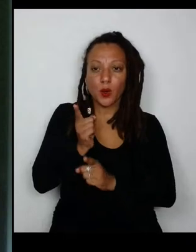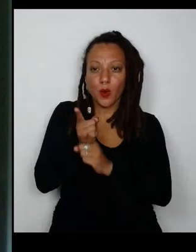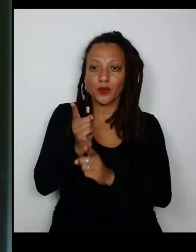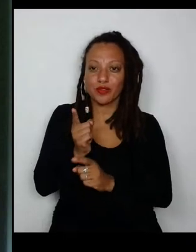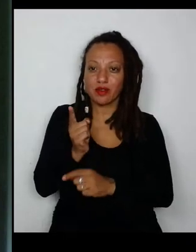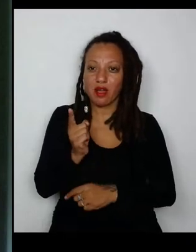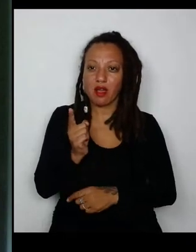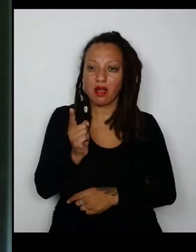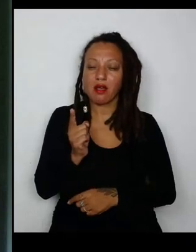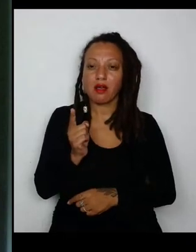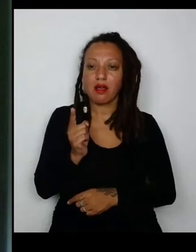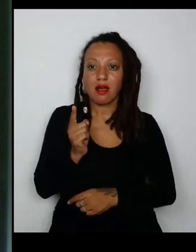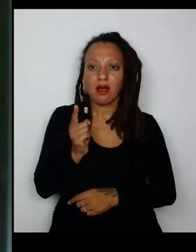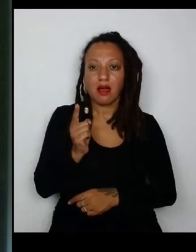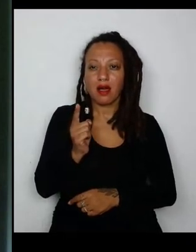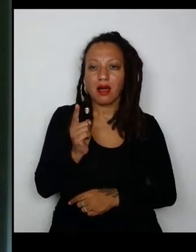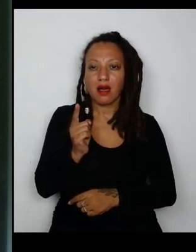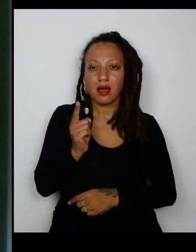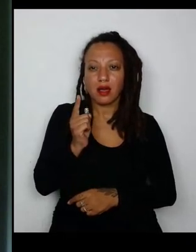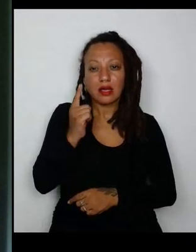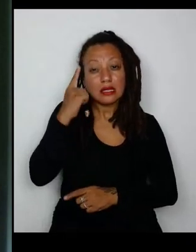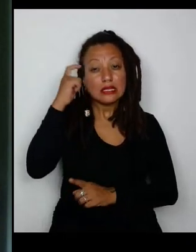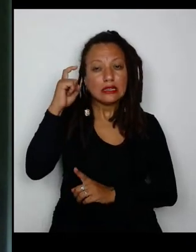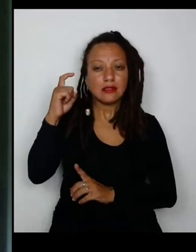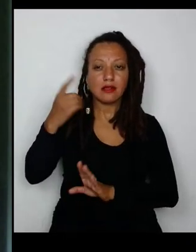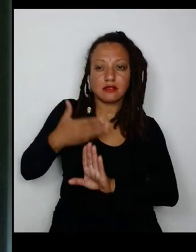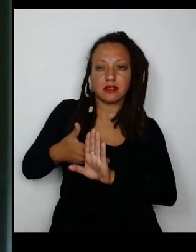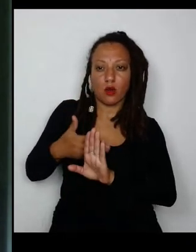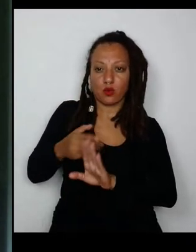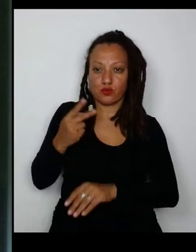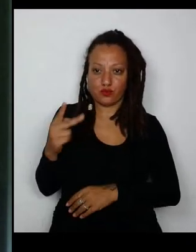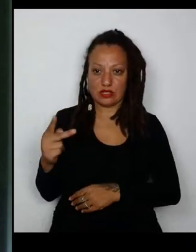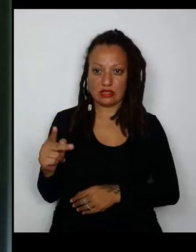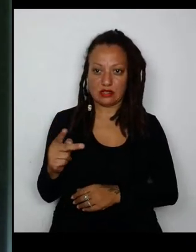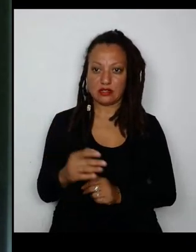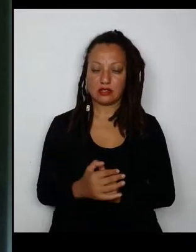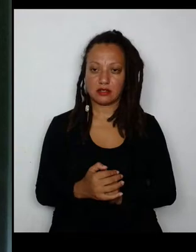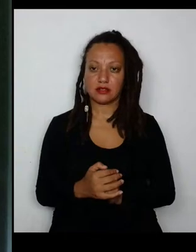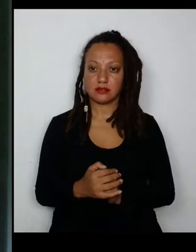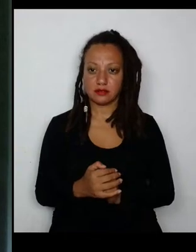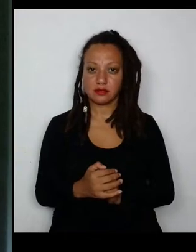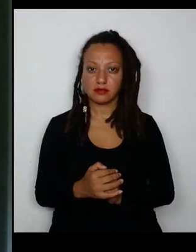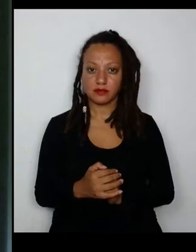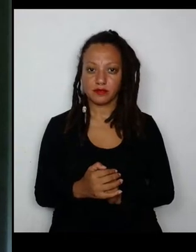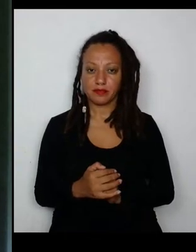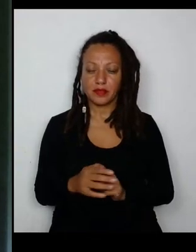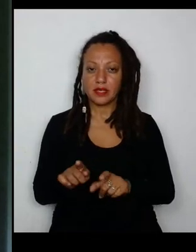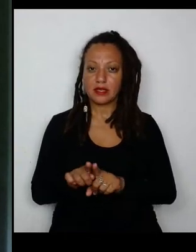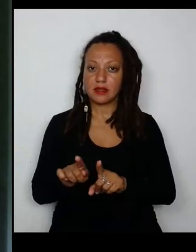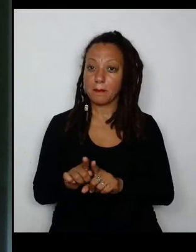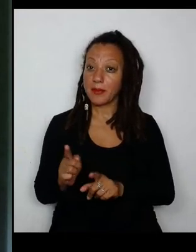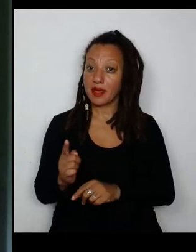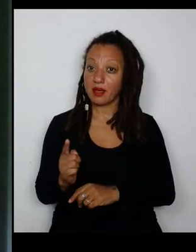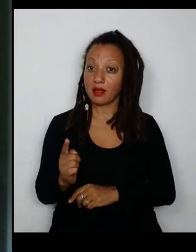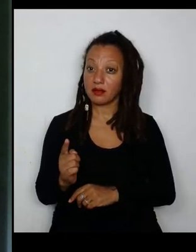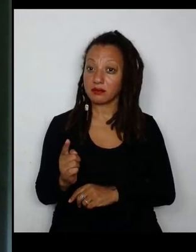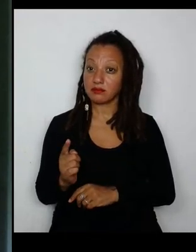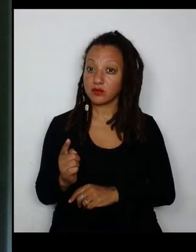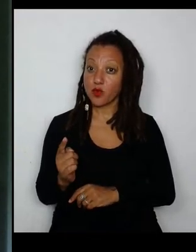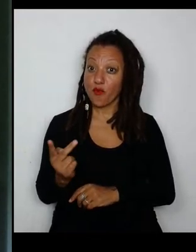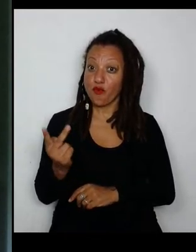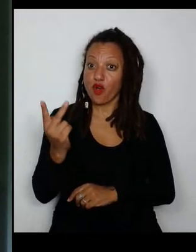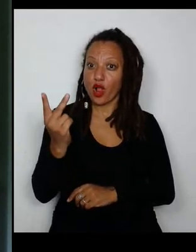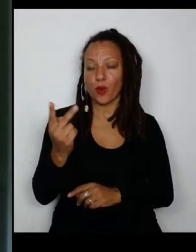right or pillaging that he was accused of so i think we we do have a small part to play in